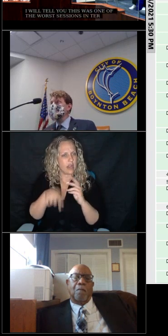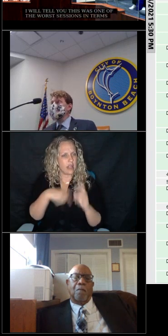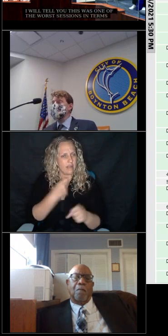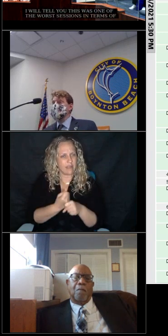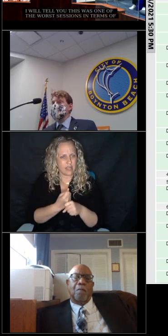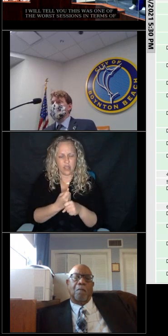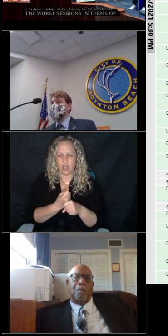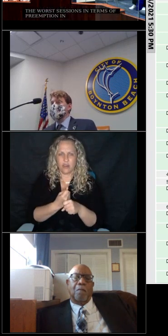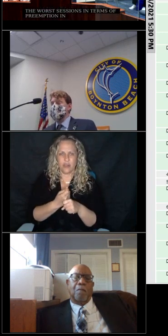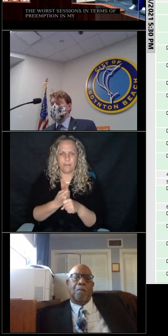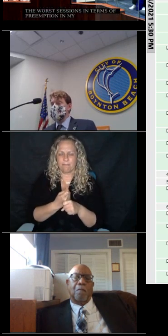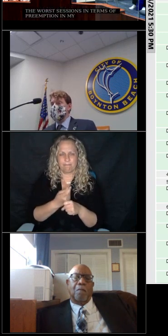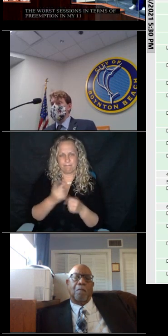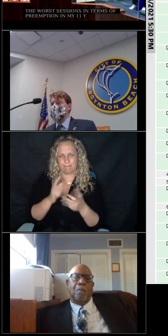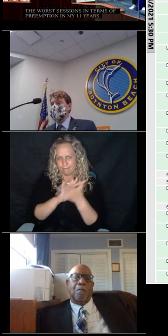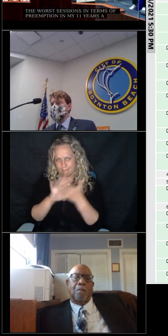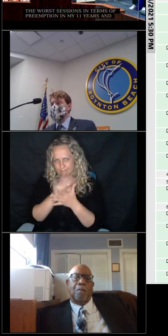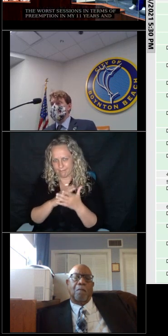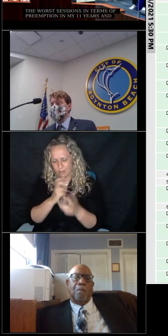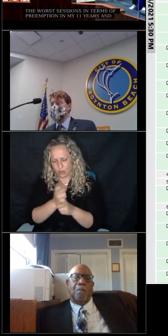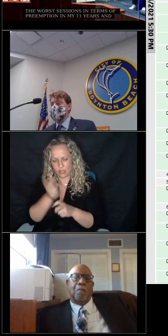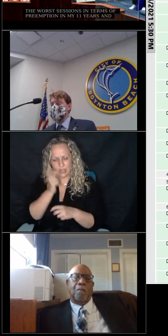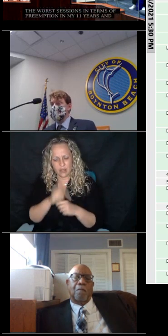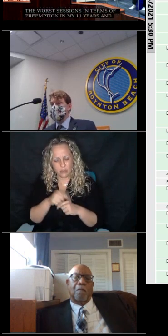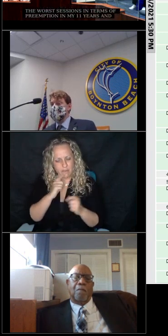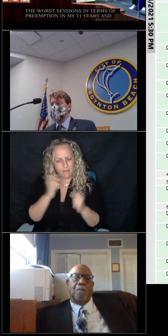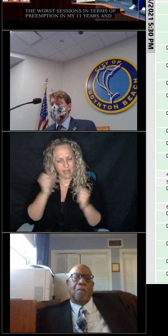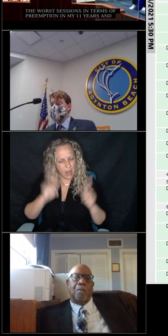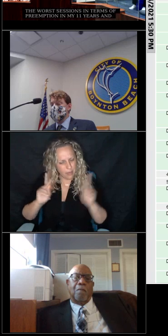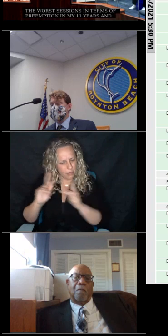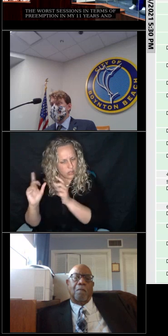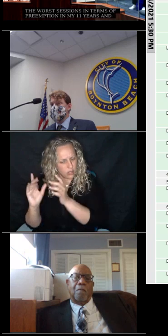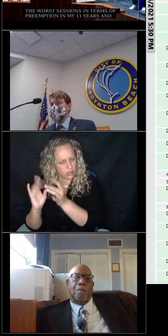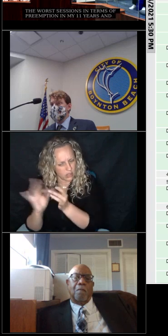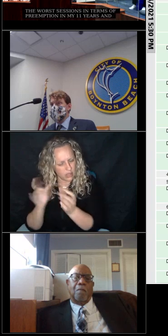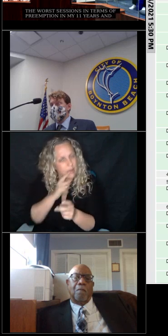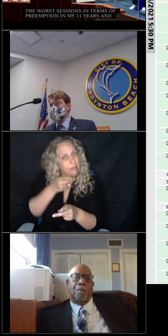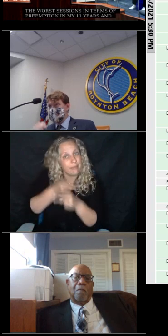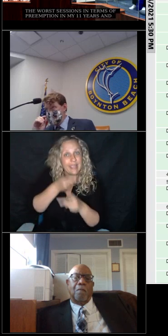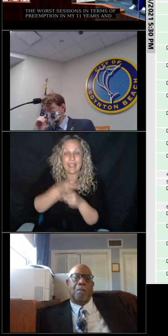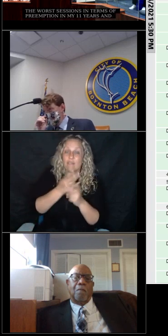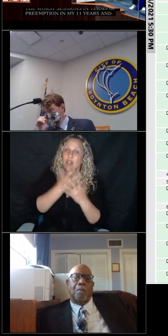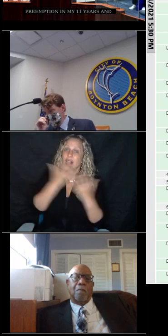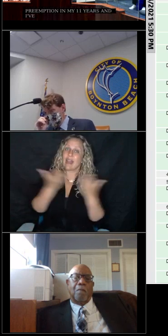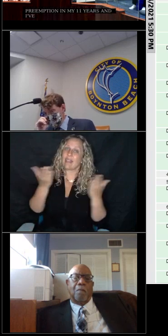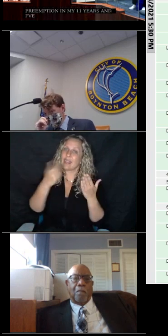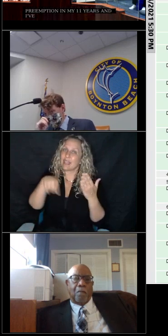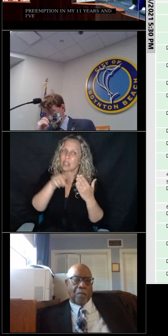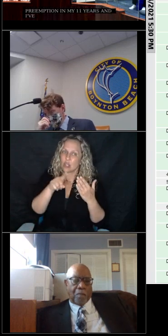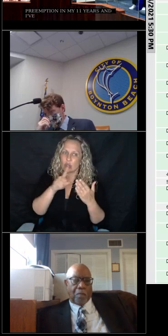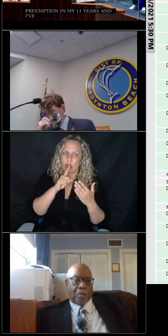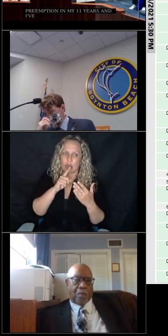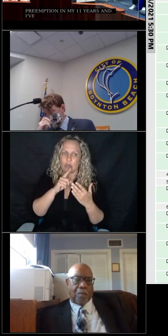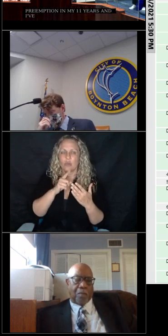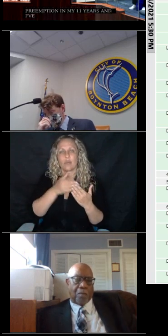people. So be careful, because there's a lot of things that were